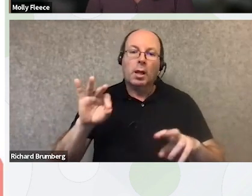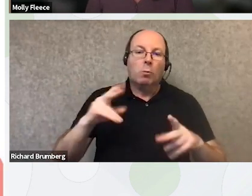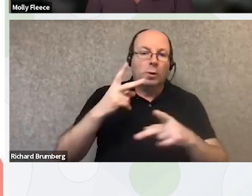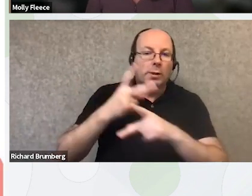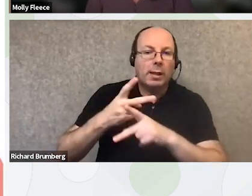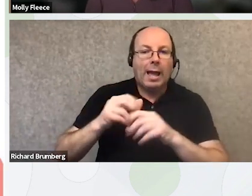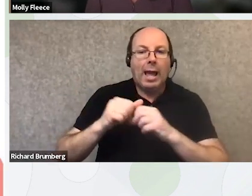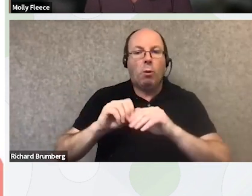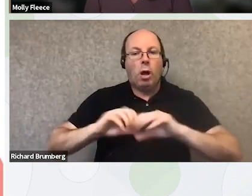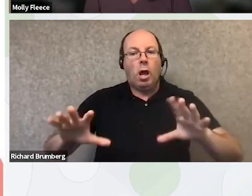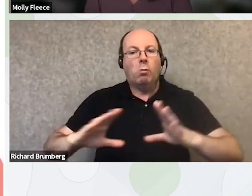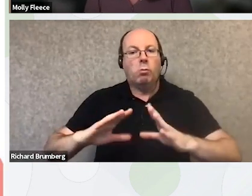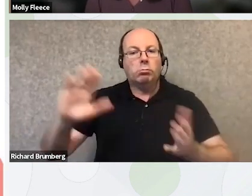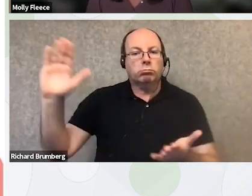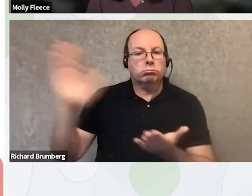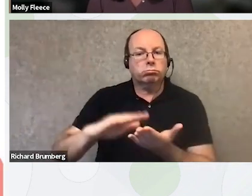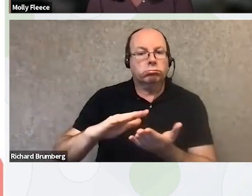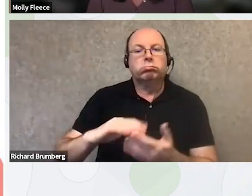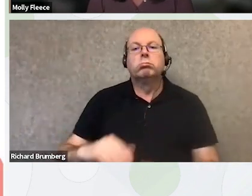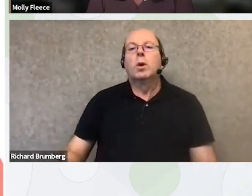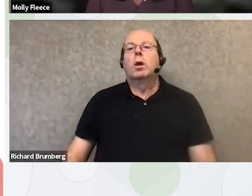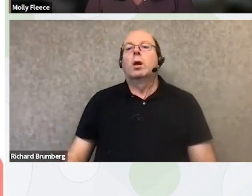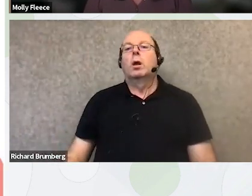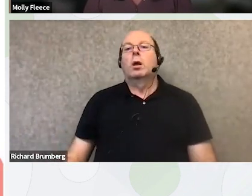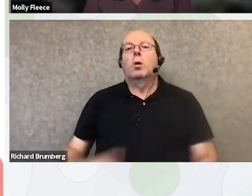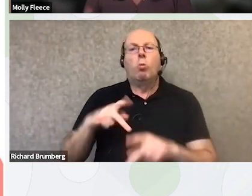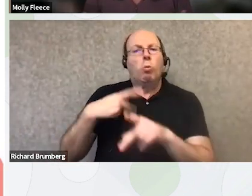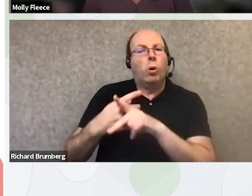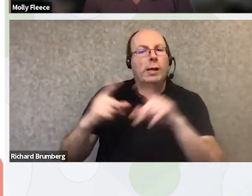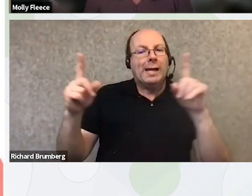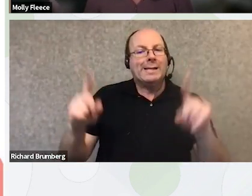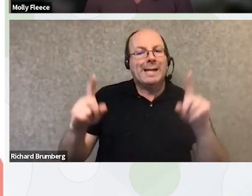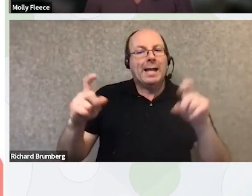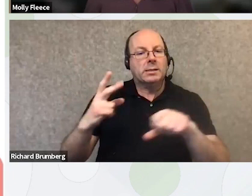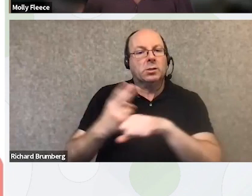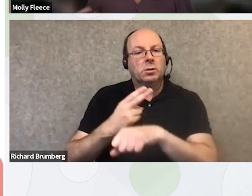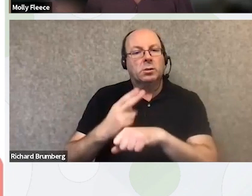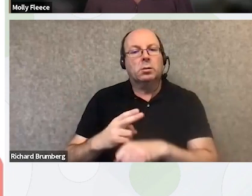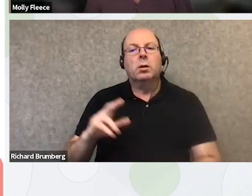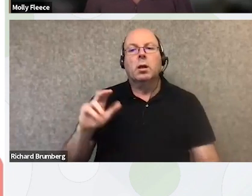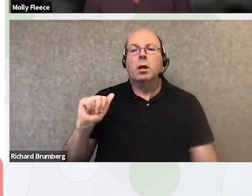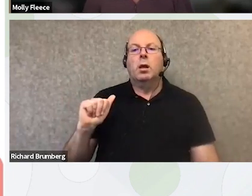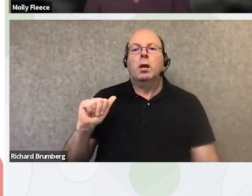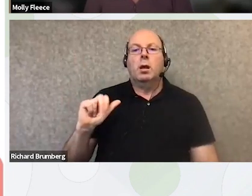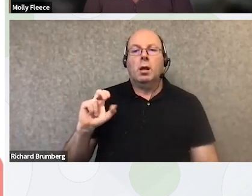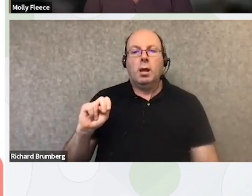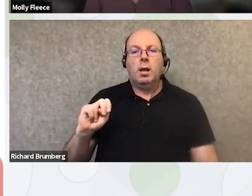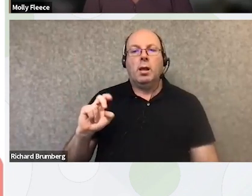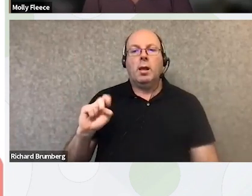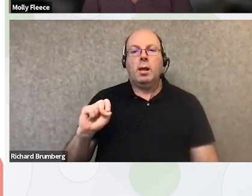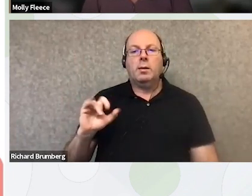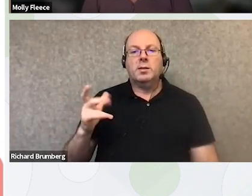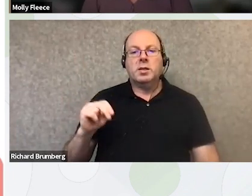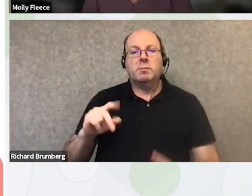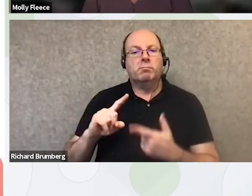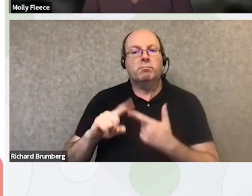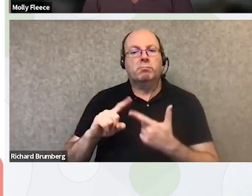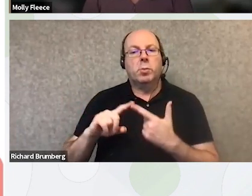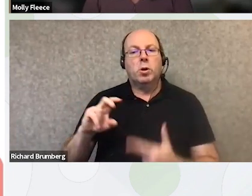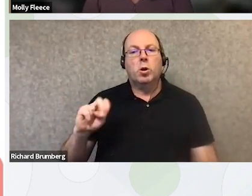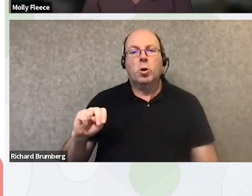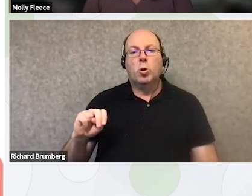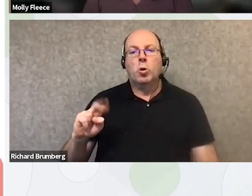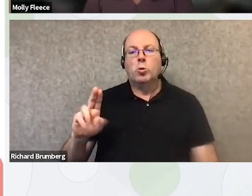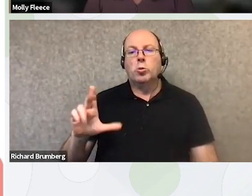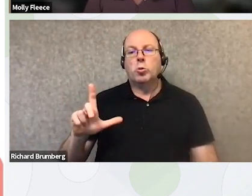management. And then thinking about what types of tests to use. We all are familiar with antigen and nucleic acid testing.